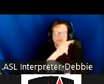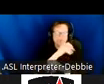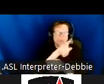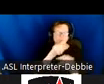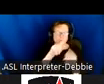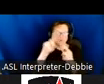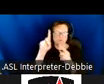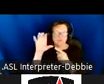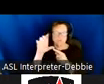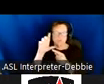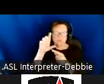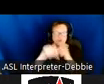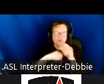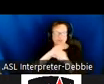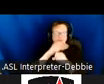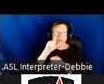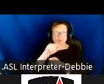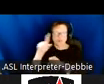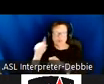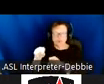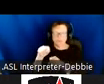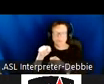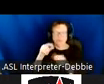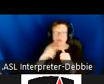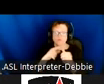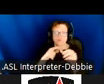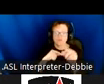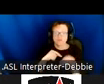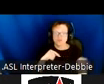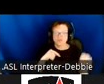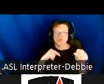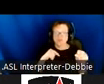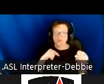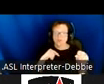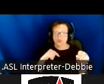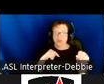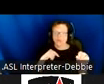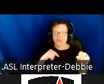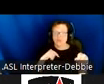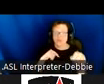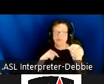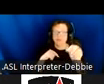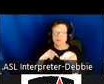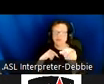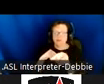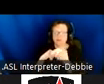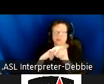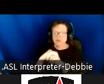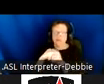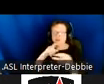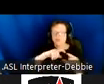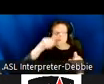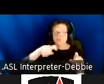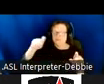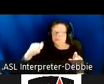The 2DIY first moves your hand to the beginning of the graph, then pushes it along the shape of the plot. As the number of COVID